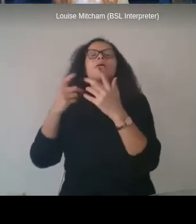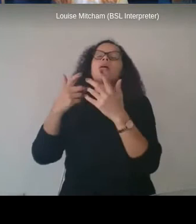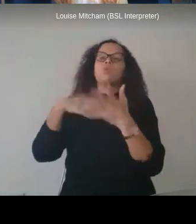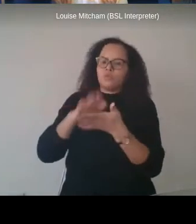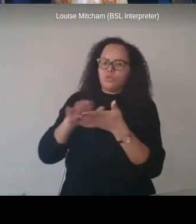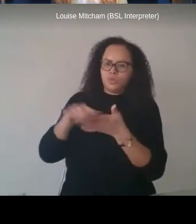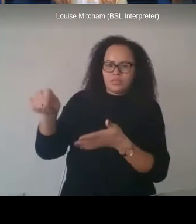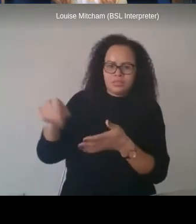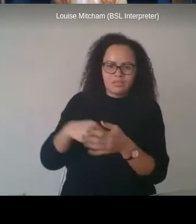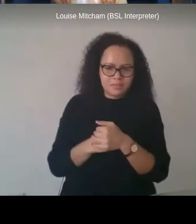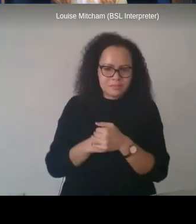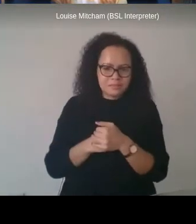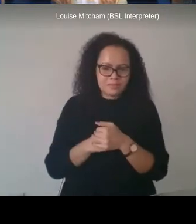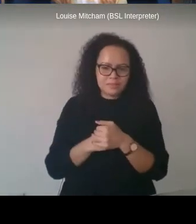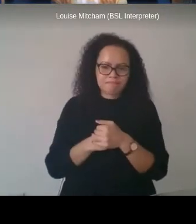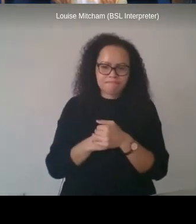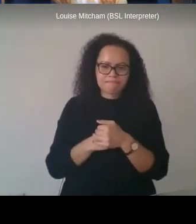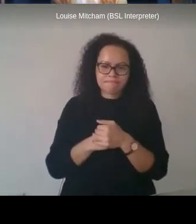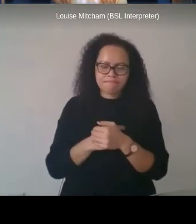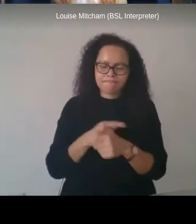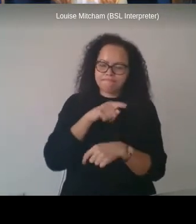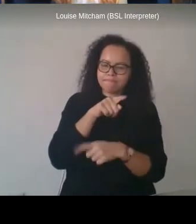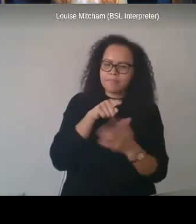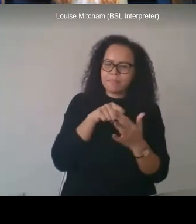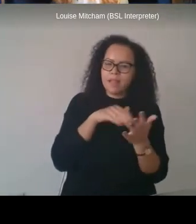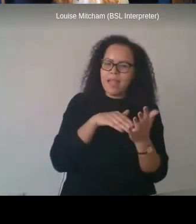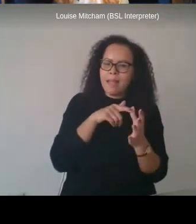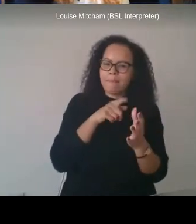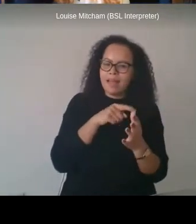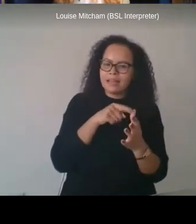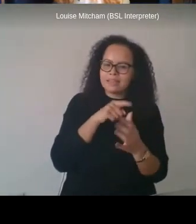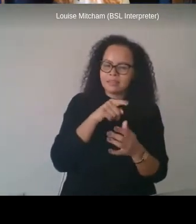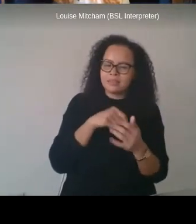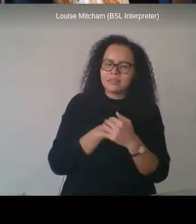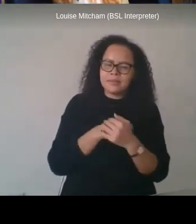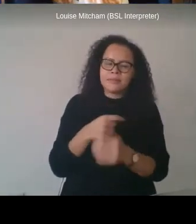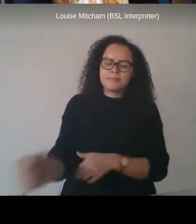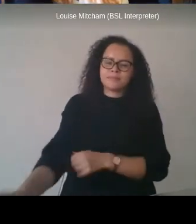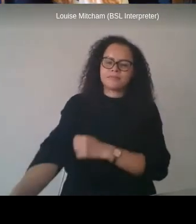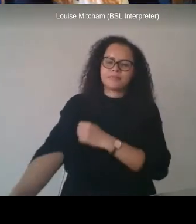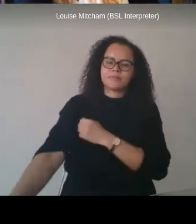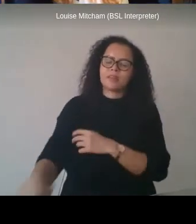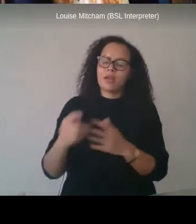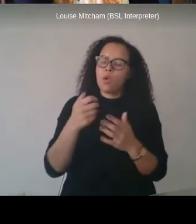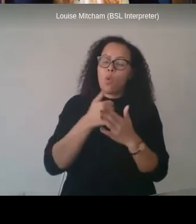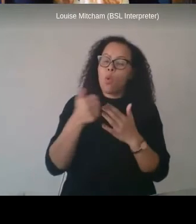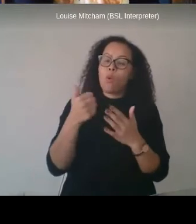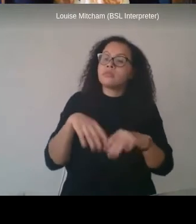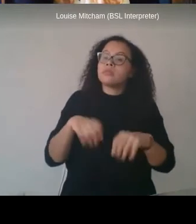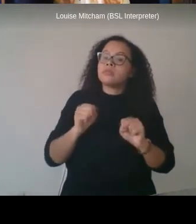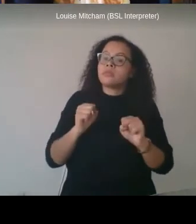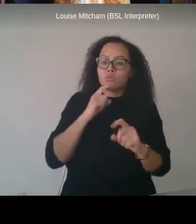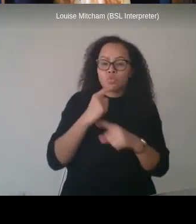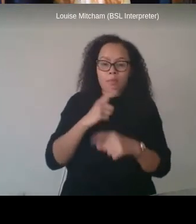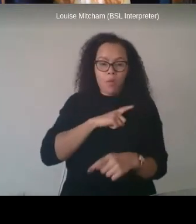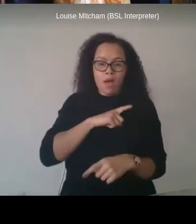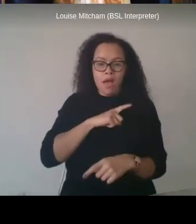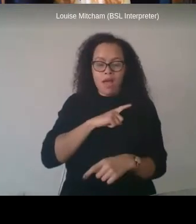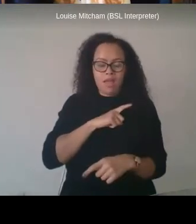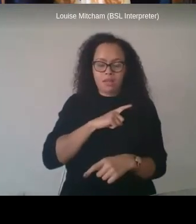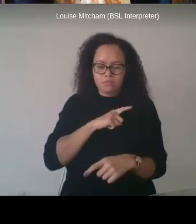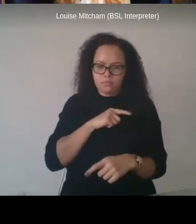I was going to just add that, I mean, we've got to, you always have to start with why. And going back to the